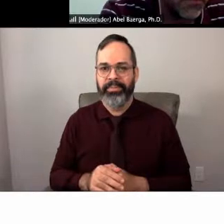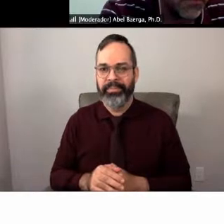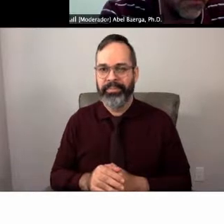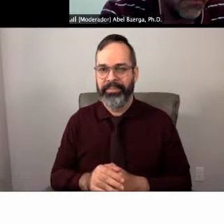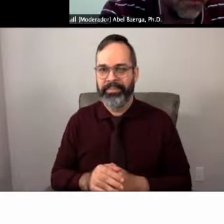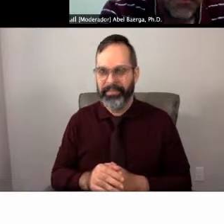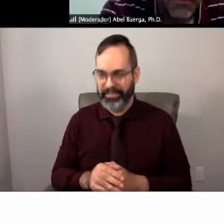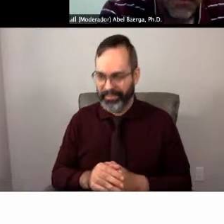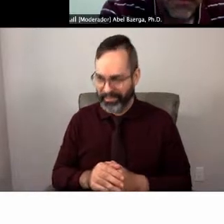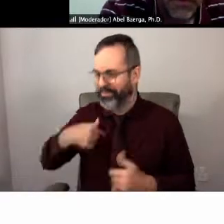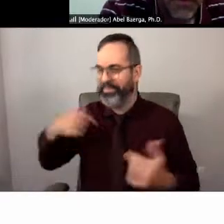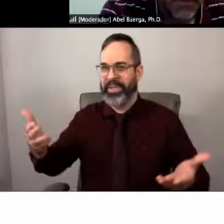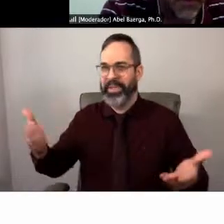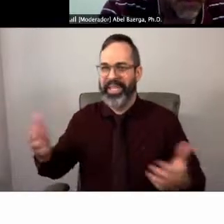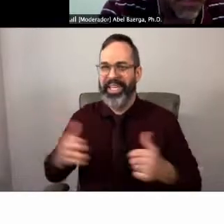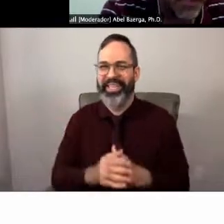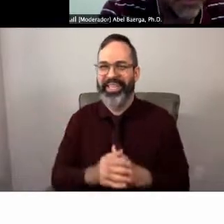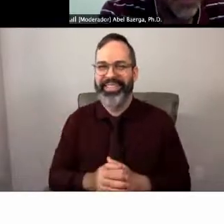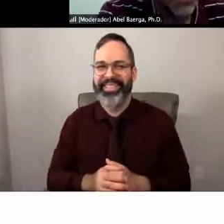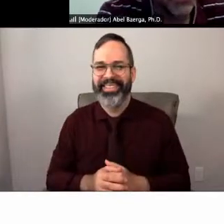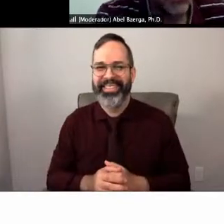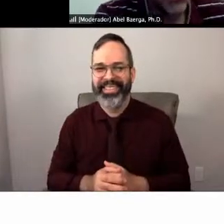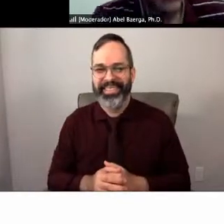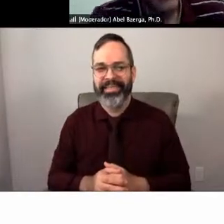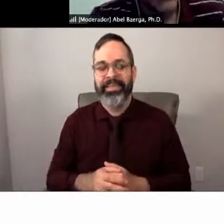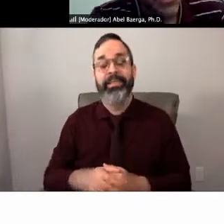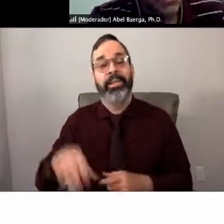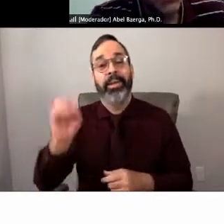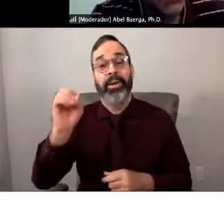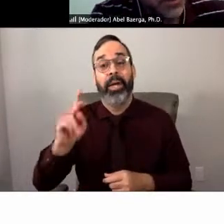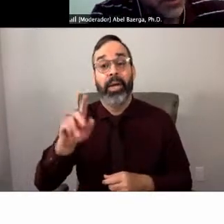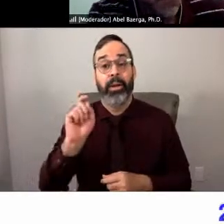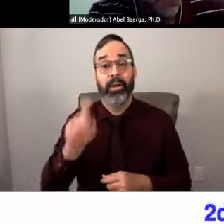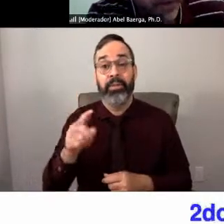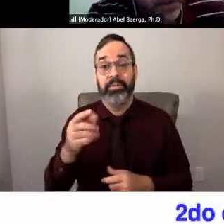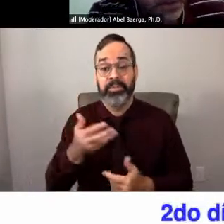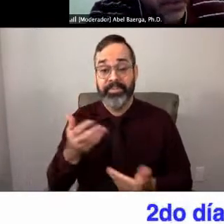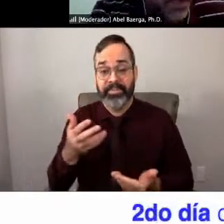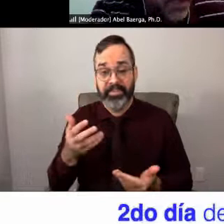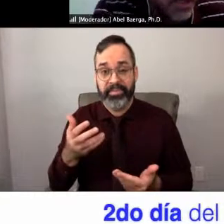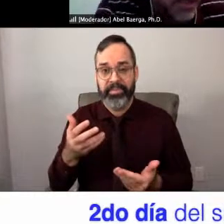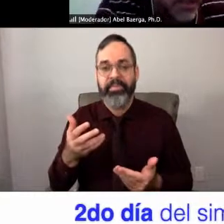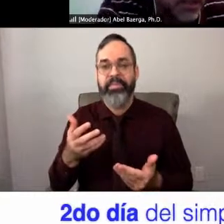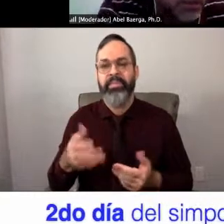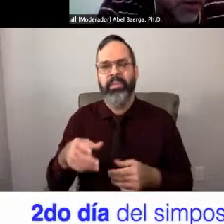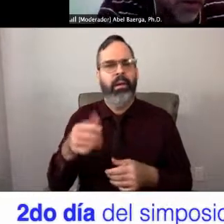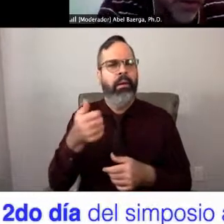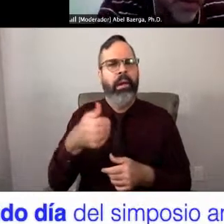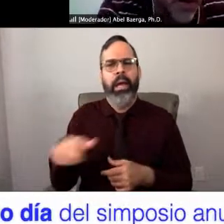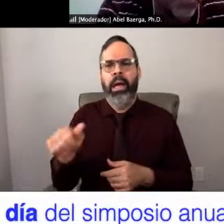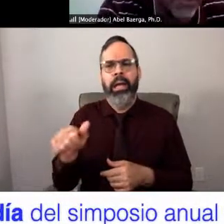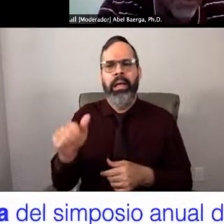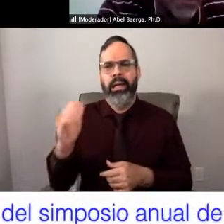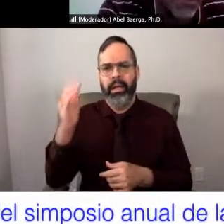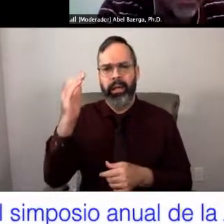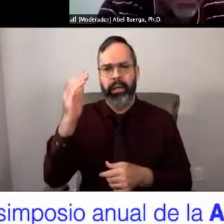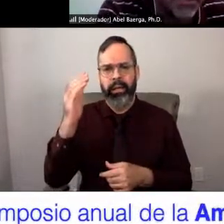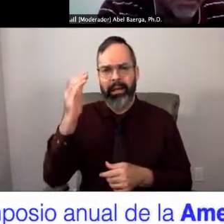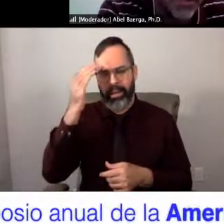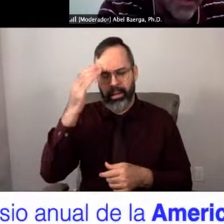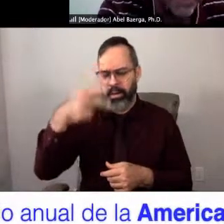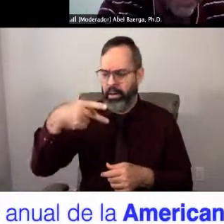Hi, I'm here. Okay, Christian. So the question is the following. Is there anything that is known about how